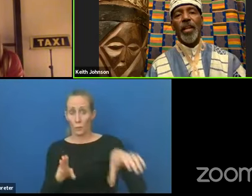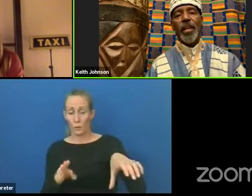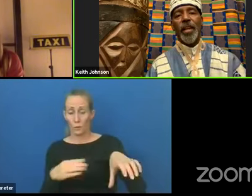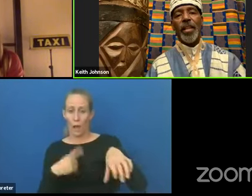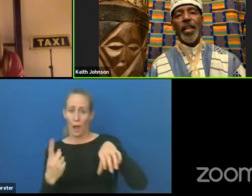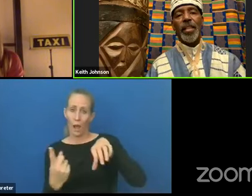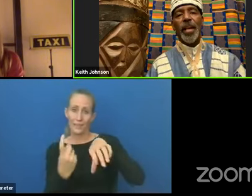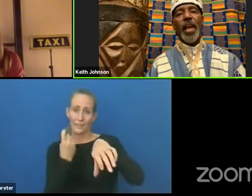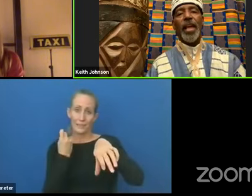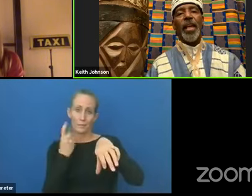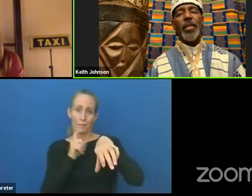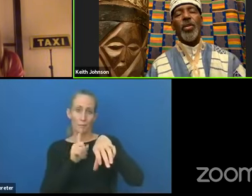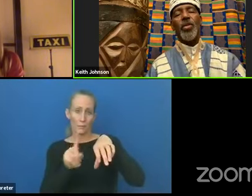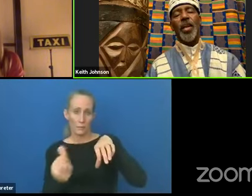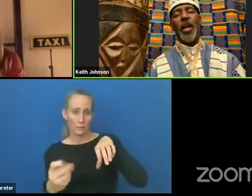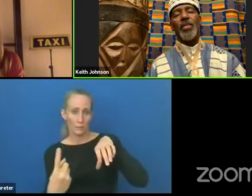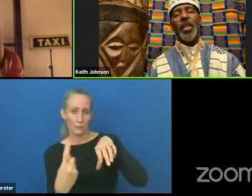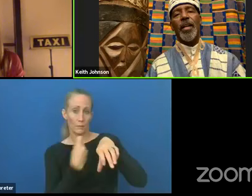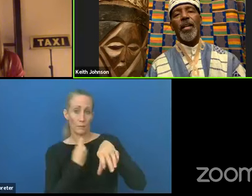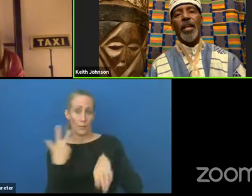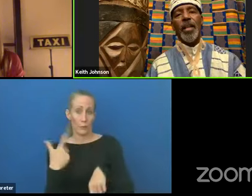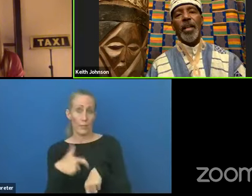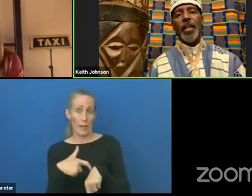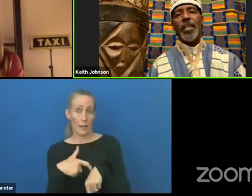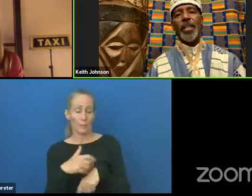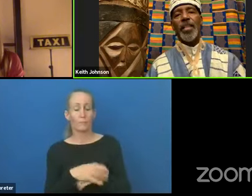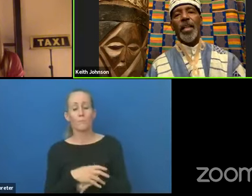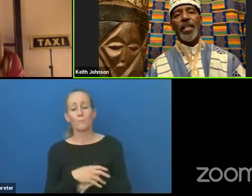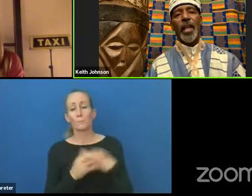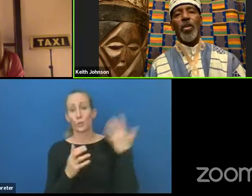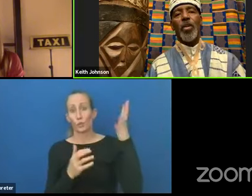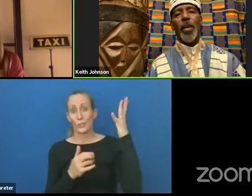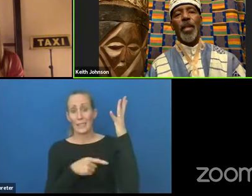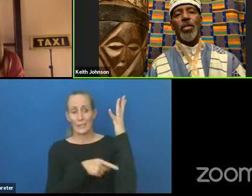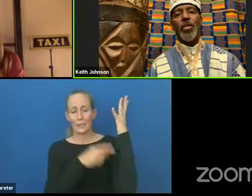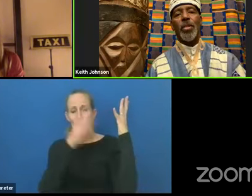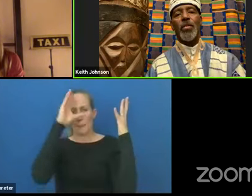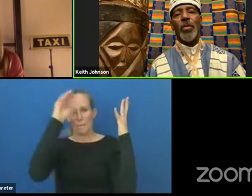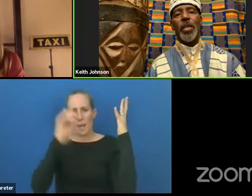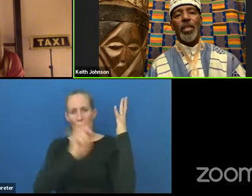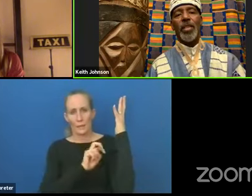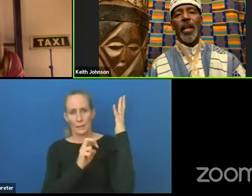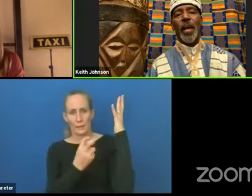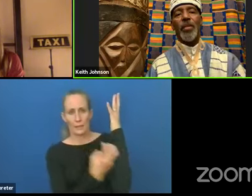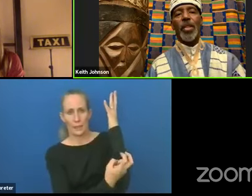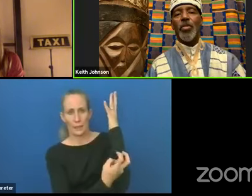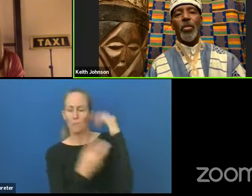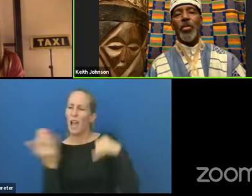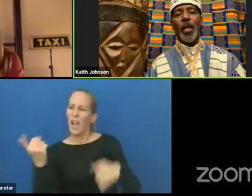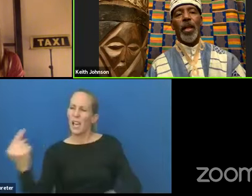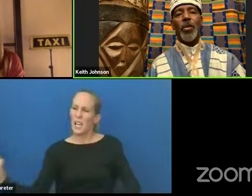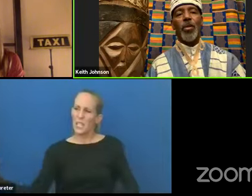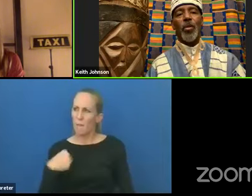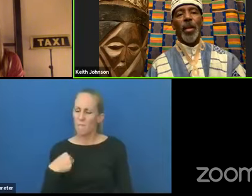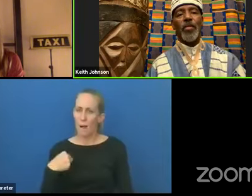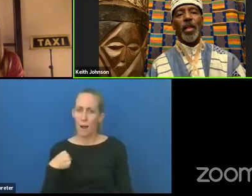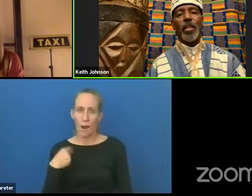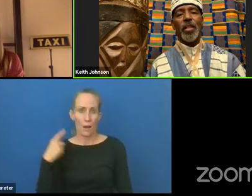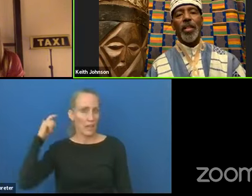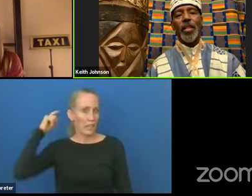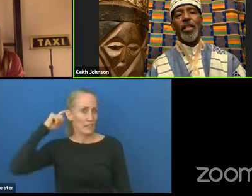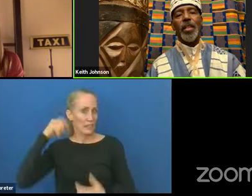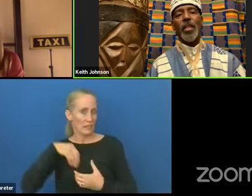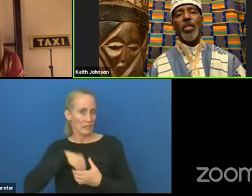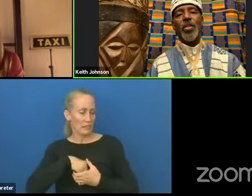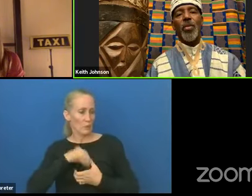tree. And they said, "Hey, you, come here." And I said, "Yes, I know by the tone of the voice, I'm in trouble, but I don't know what I've